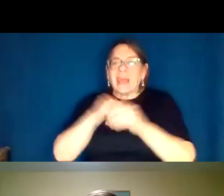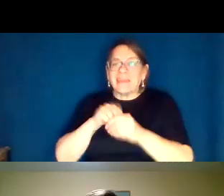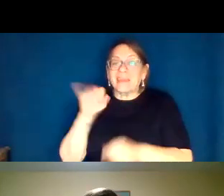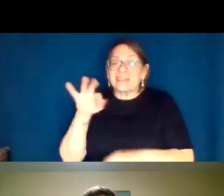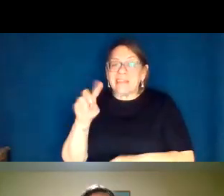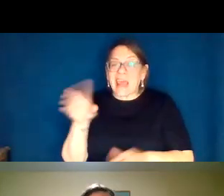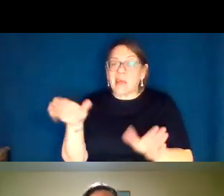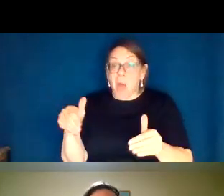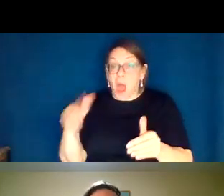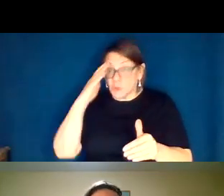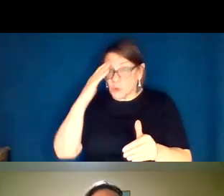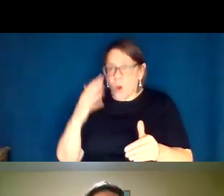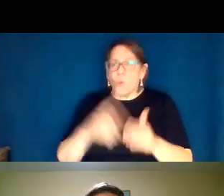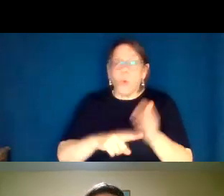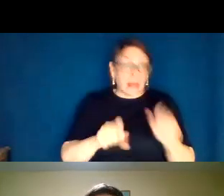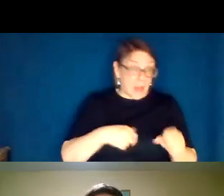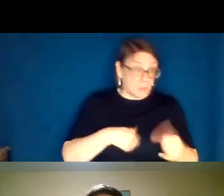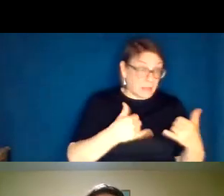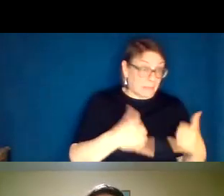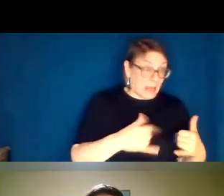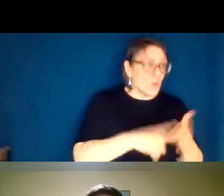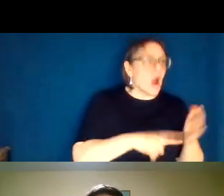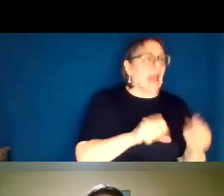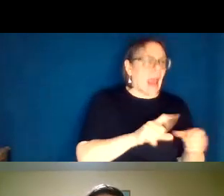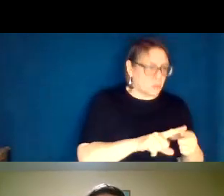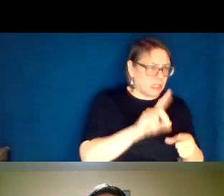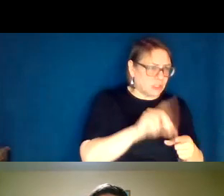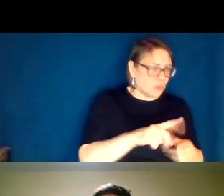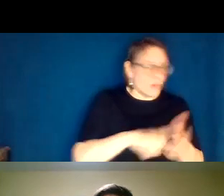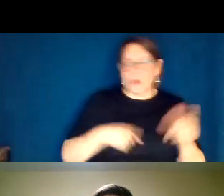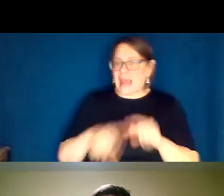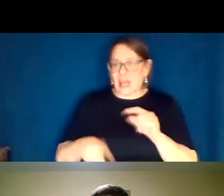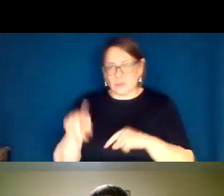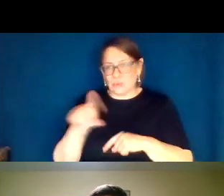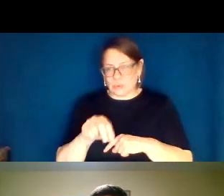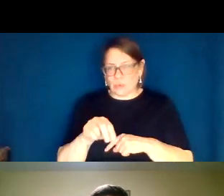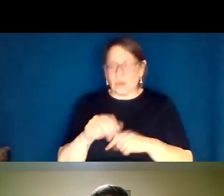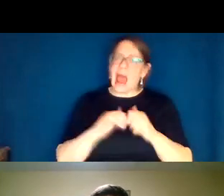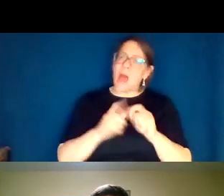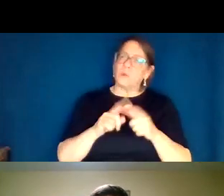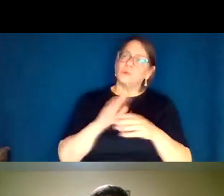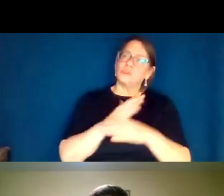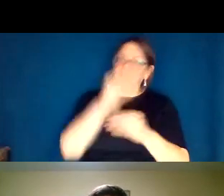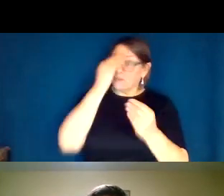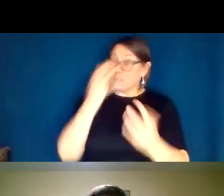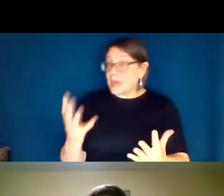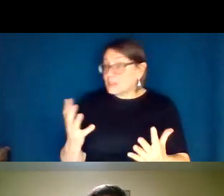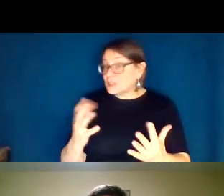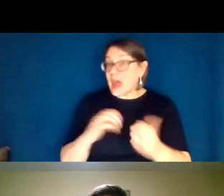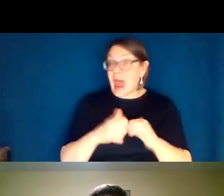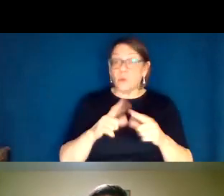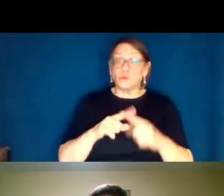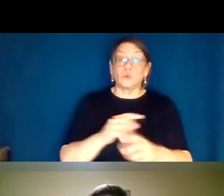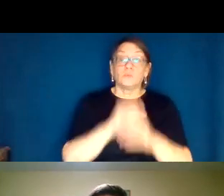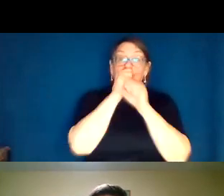are we willing to share? What are we not willing to share? How will that data be shared? How will the security be governed? How will its release